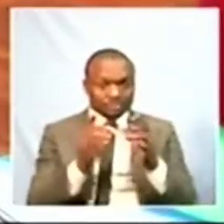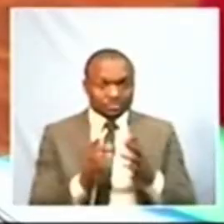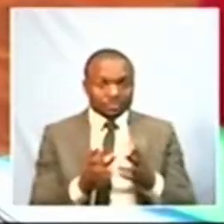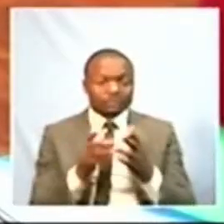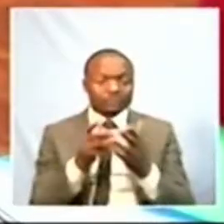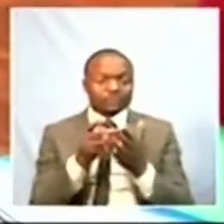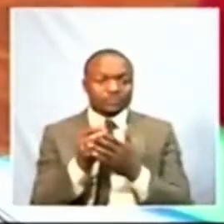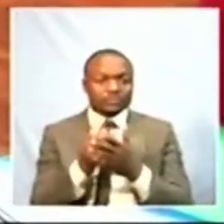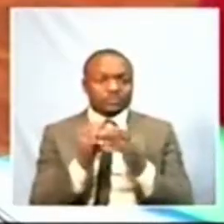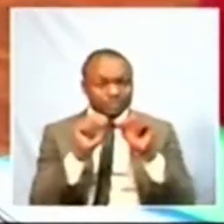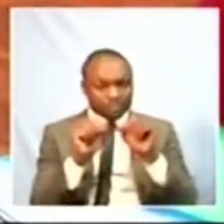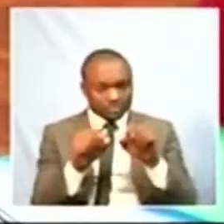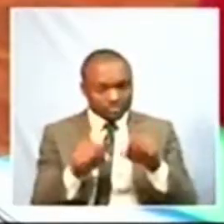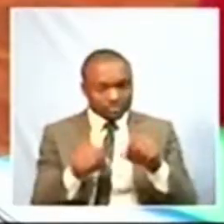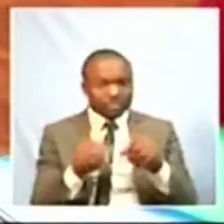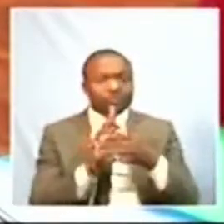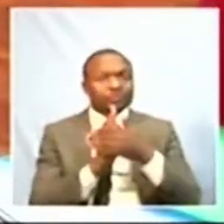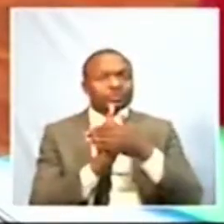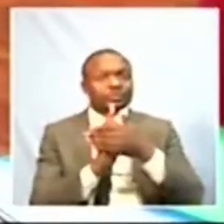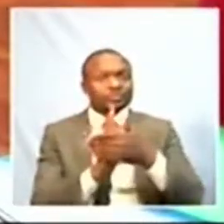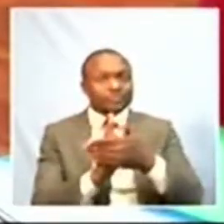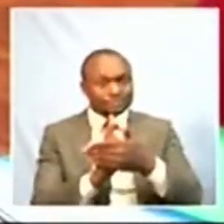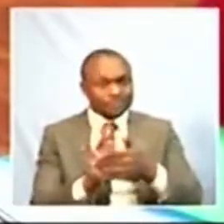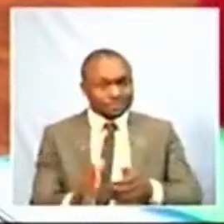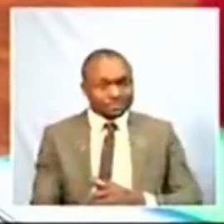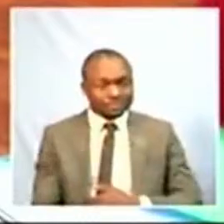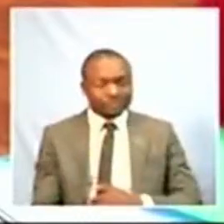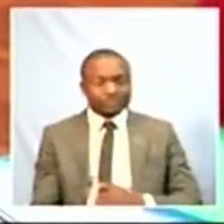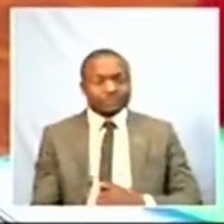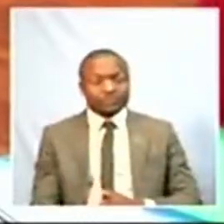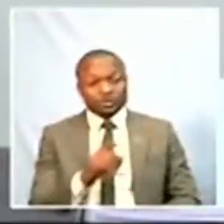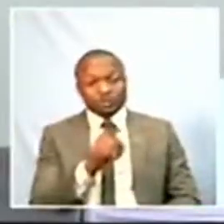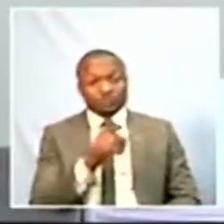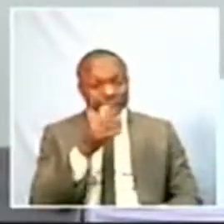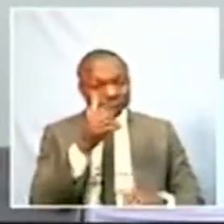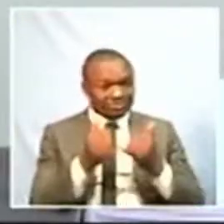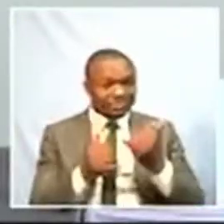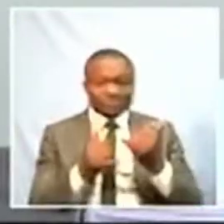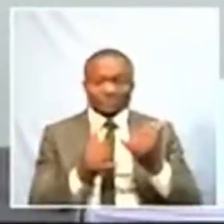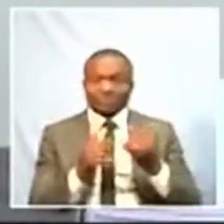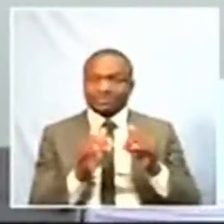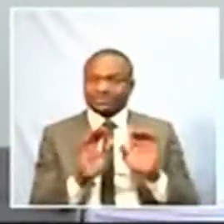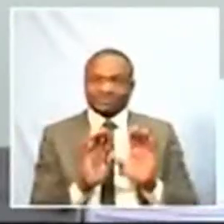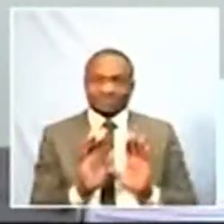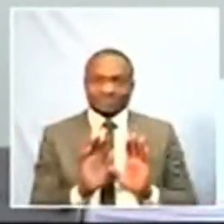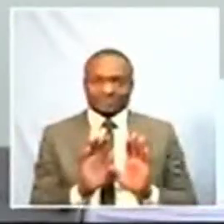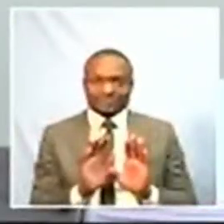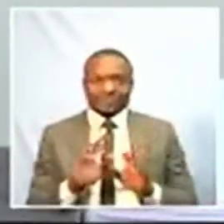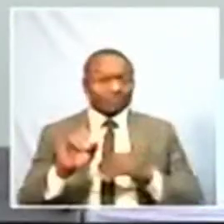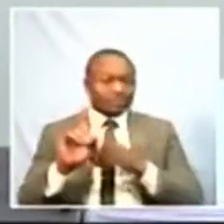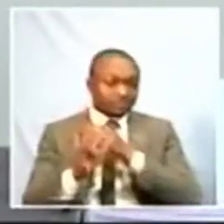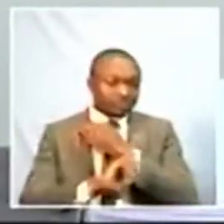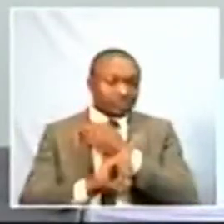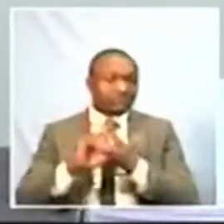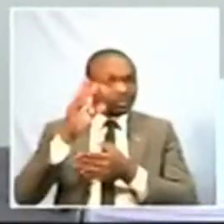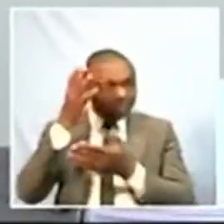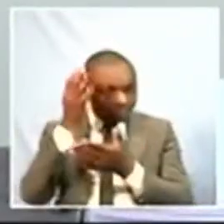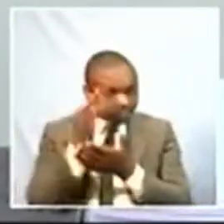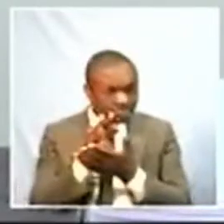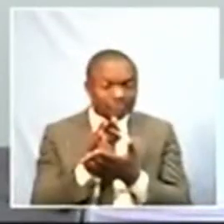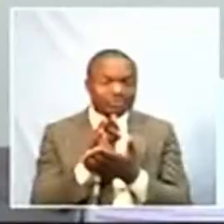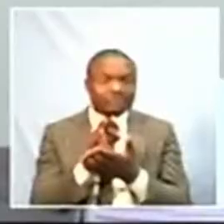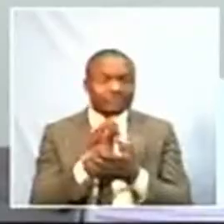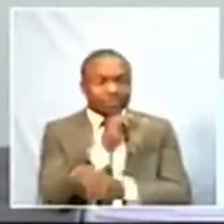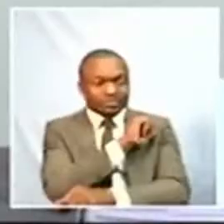Finance can guide. No. You have not finished submitting a Town Clerk. The authority was